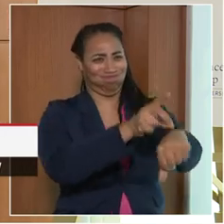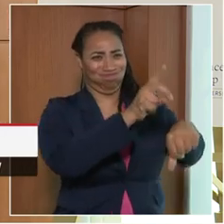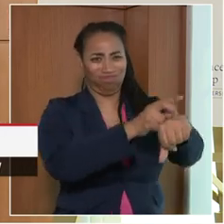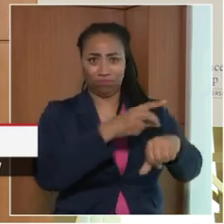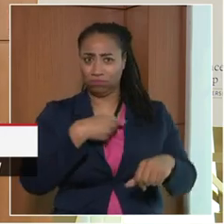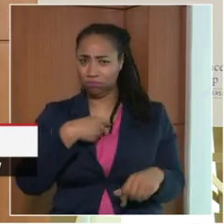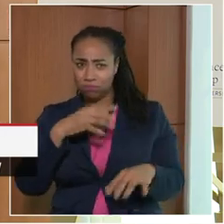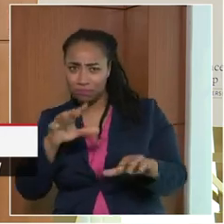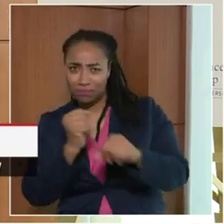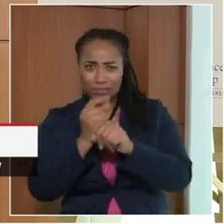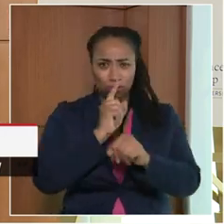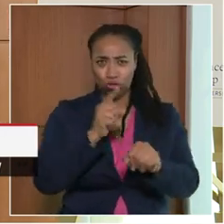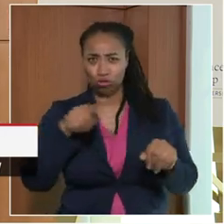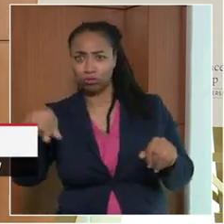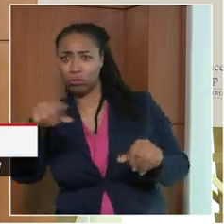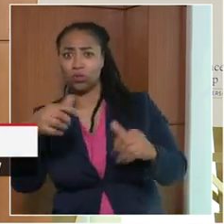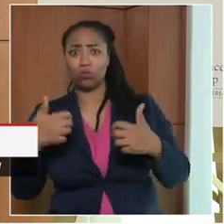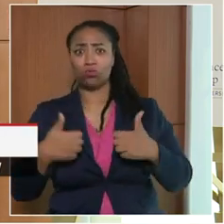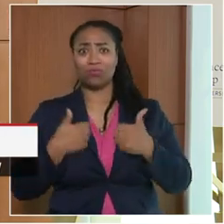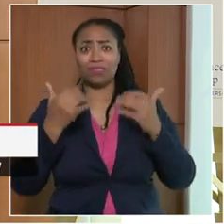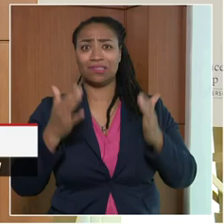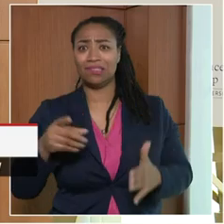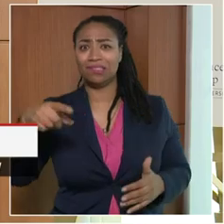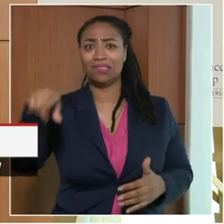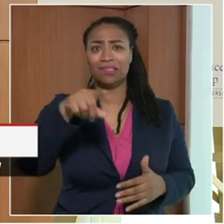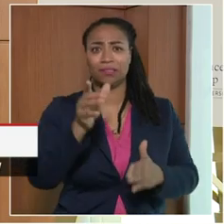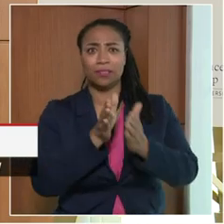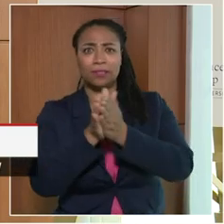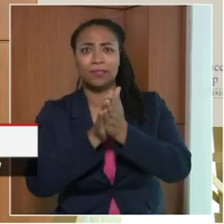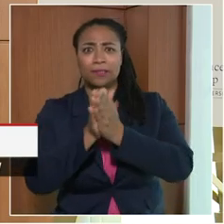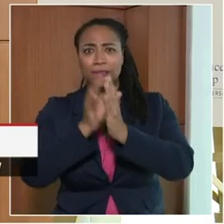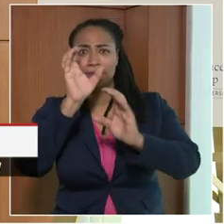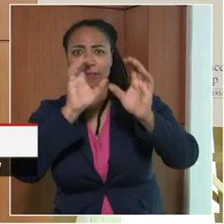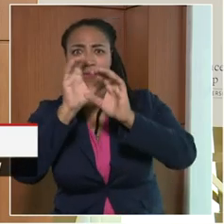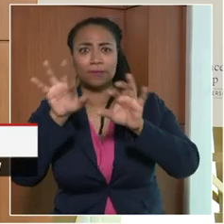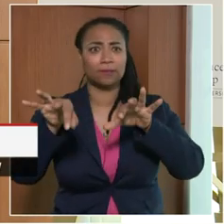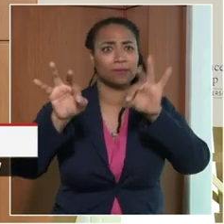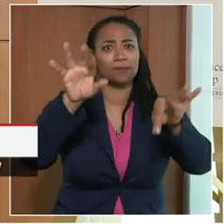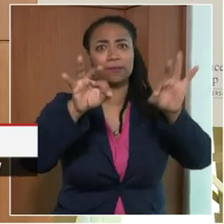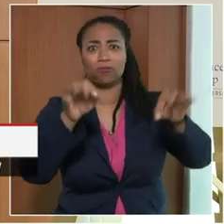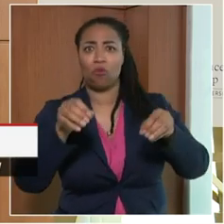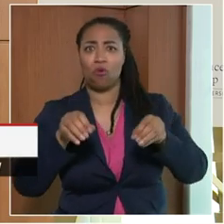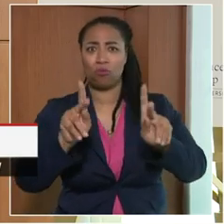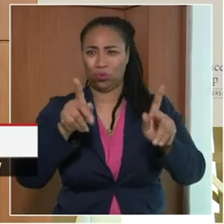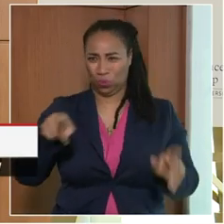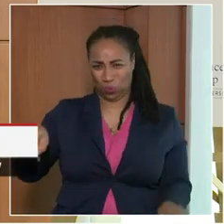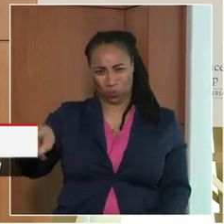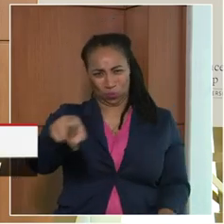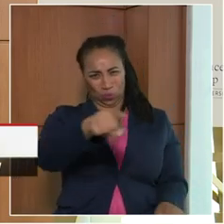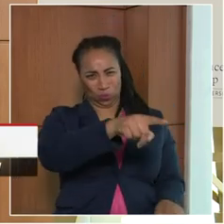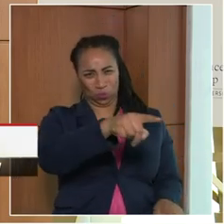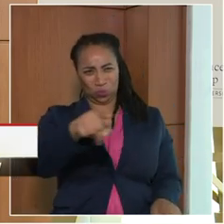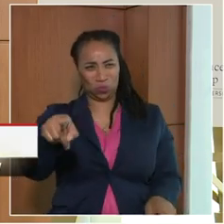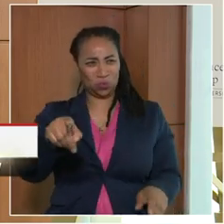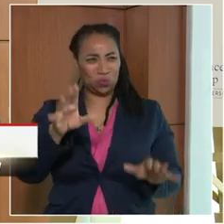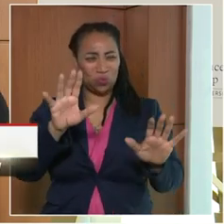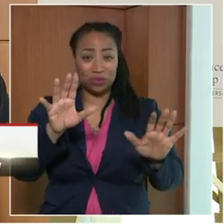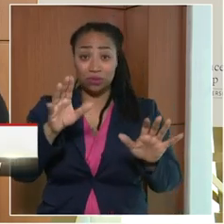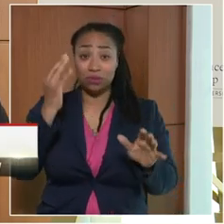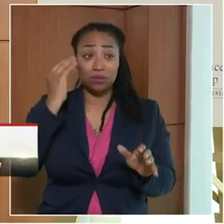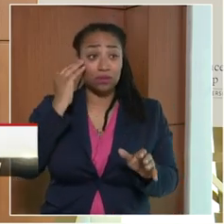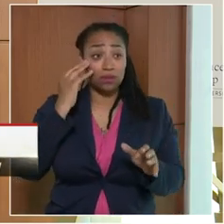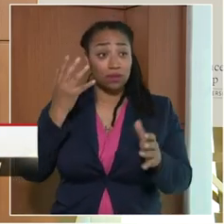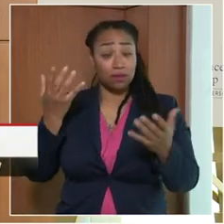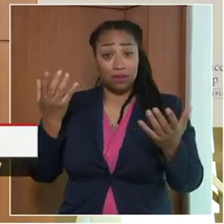and get them. So the successes that people have achieved is really a testament